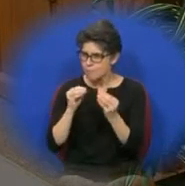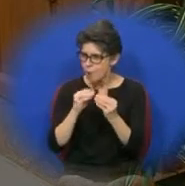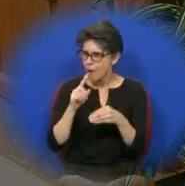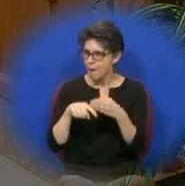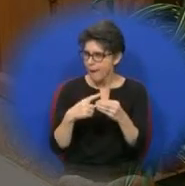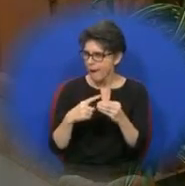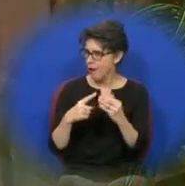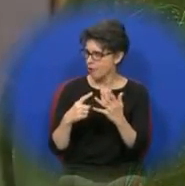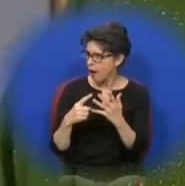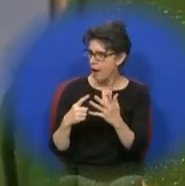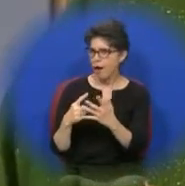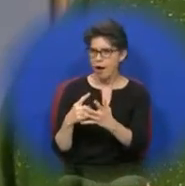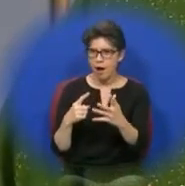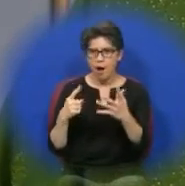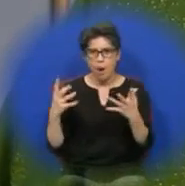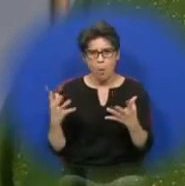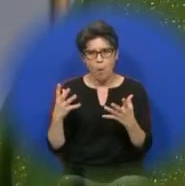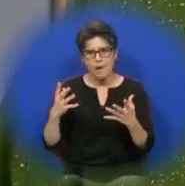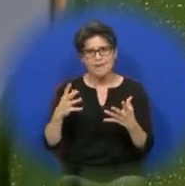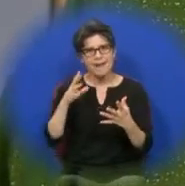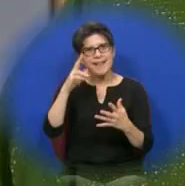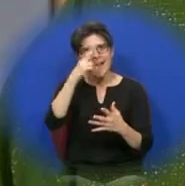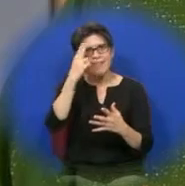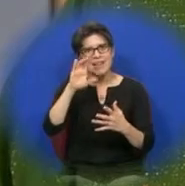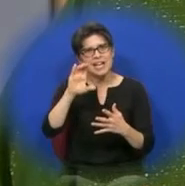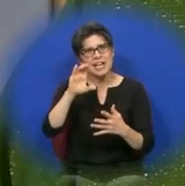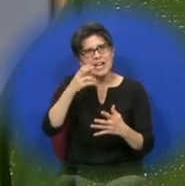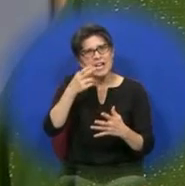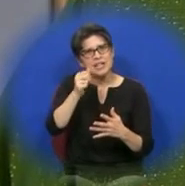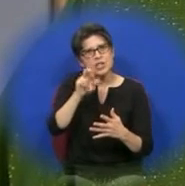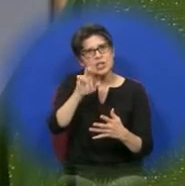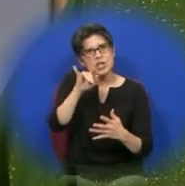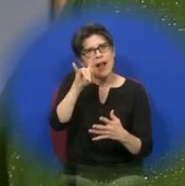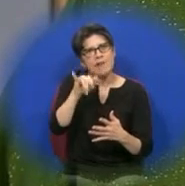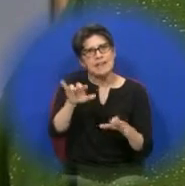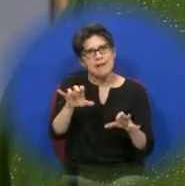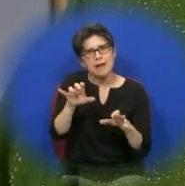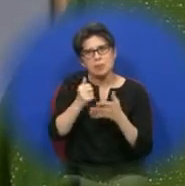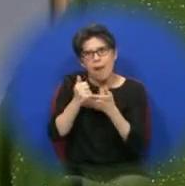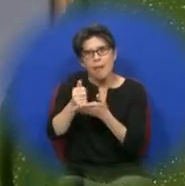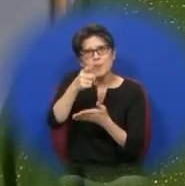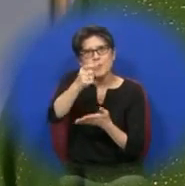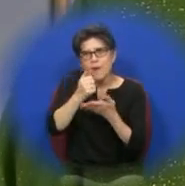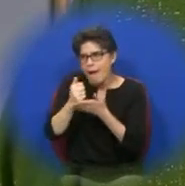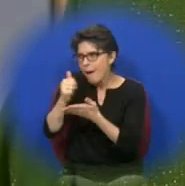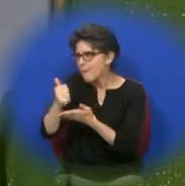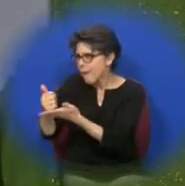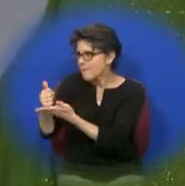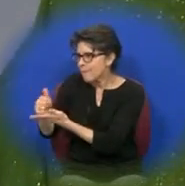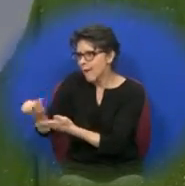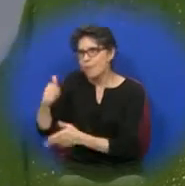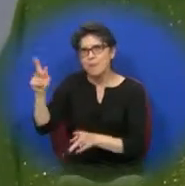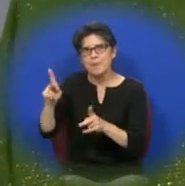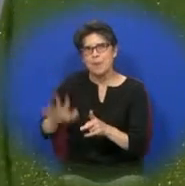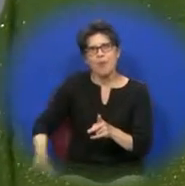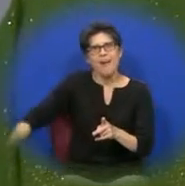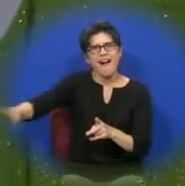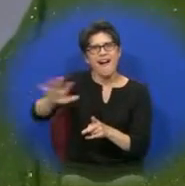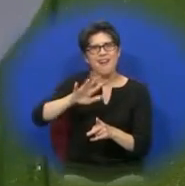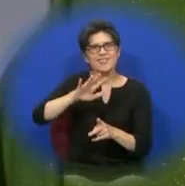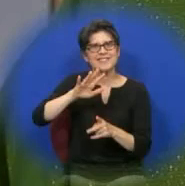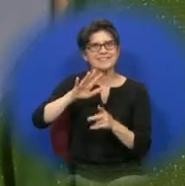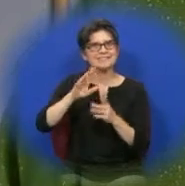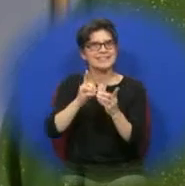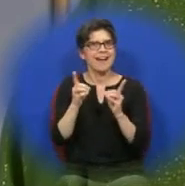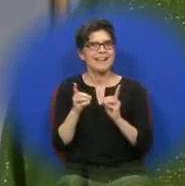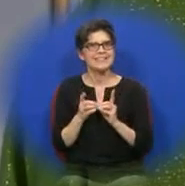and support that Catholic Charities offers to you and to so many people throughout our whole diocese. And so we